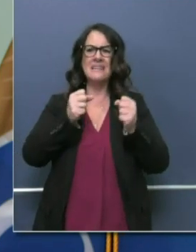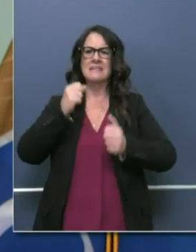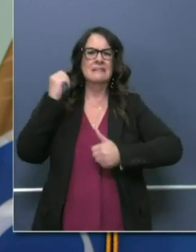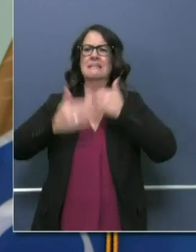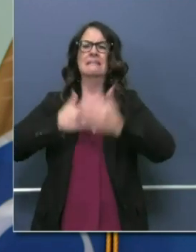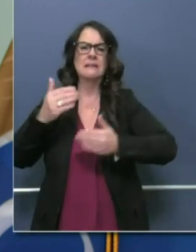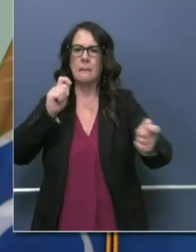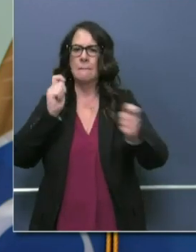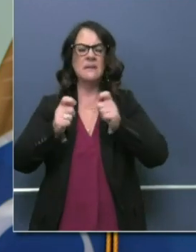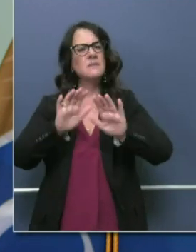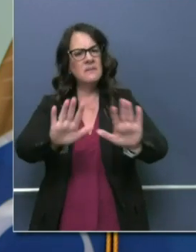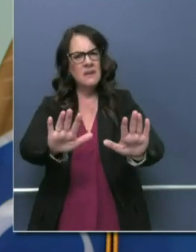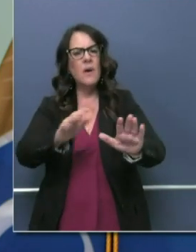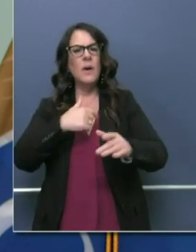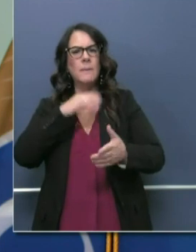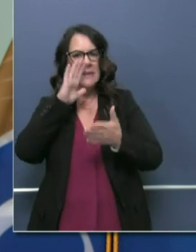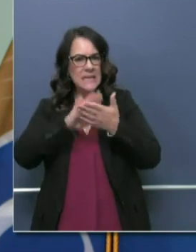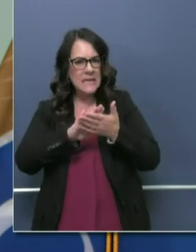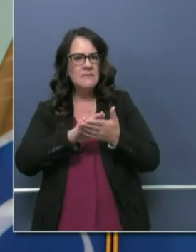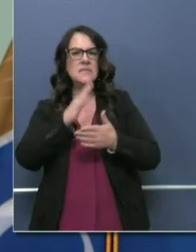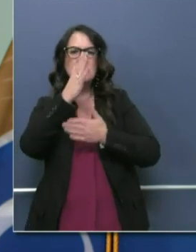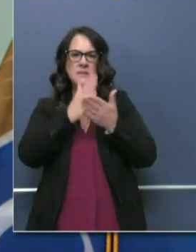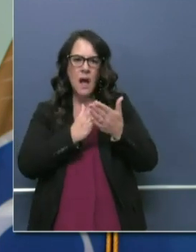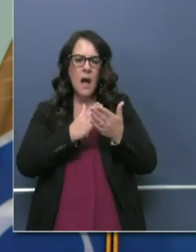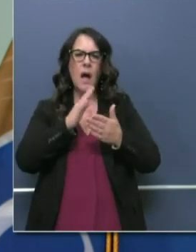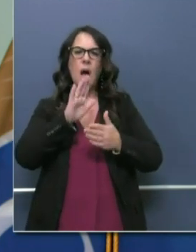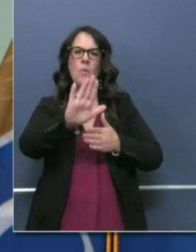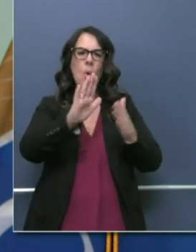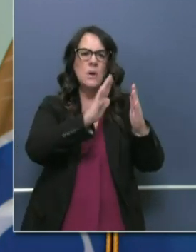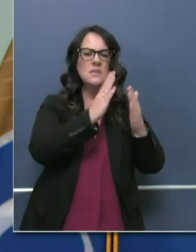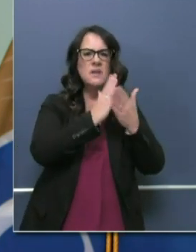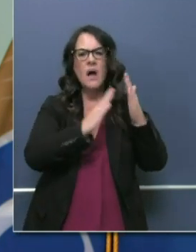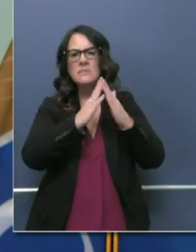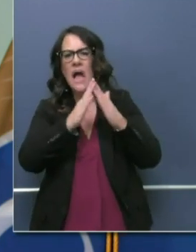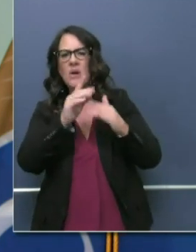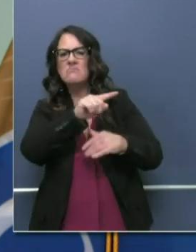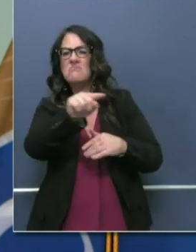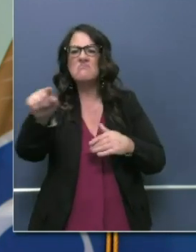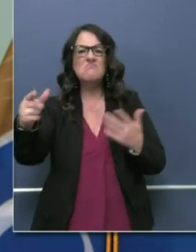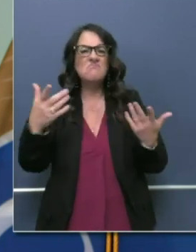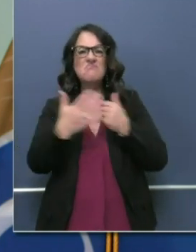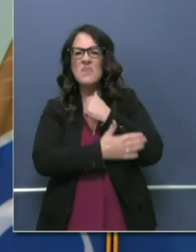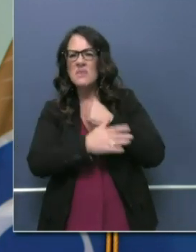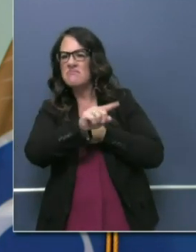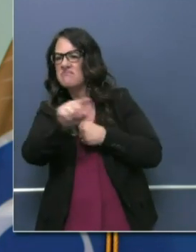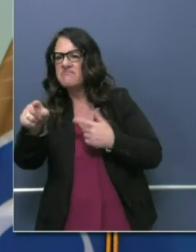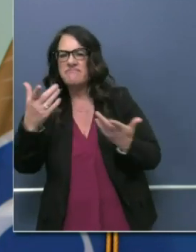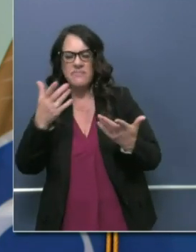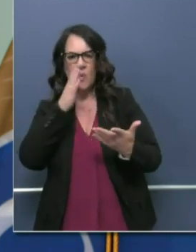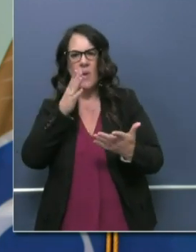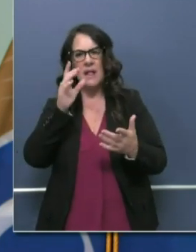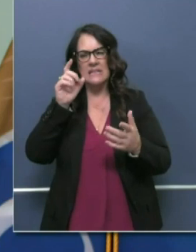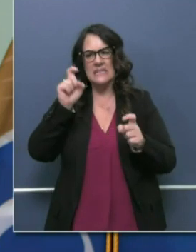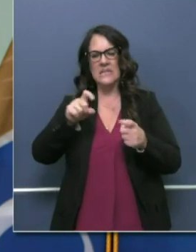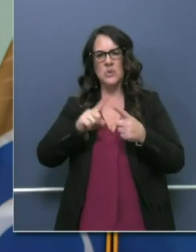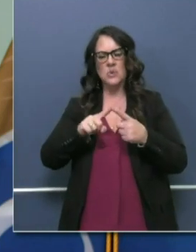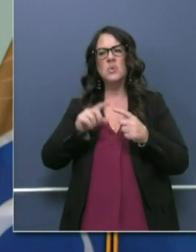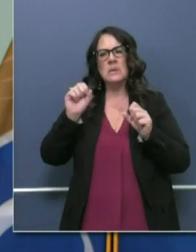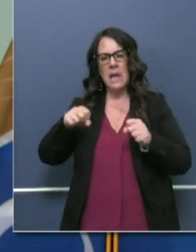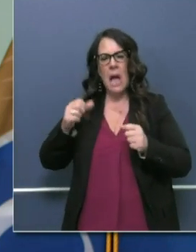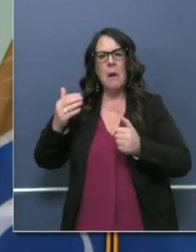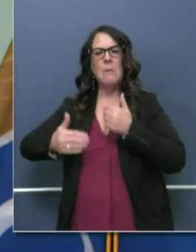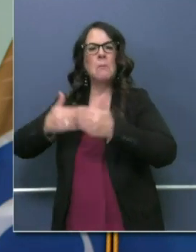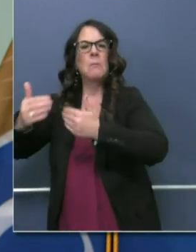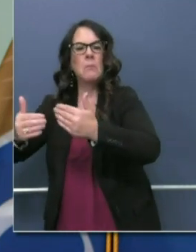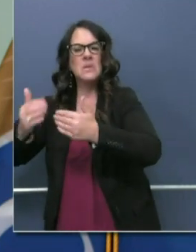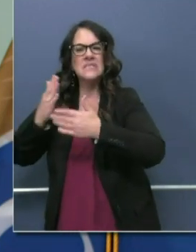local communities that have separate timelines should be afforded the capacity to advance those